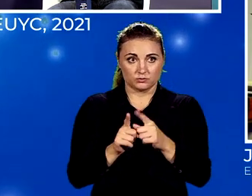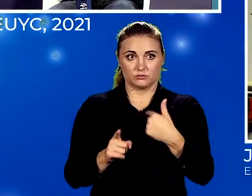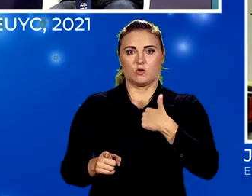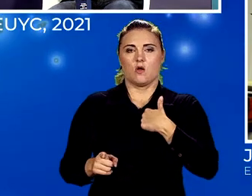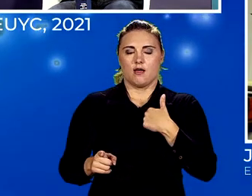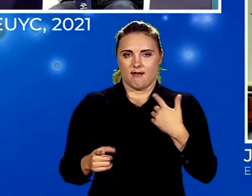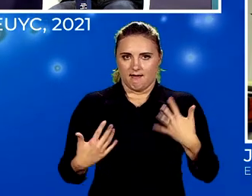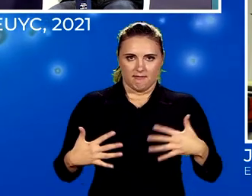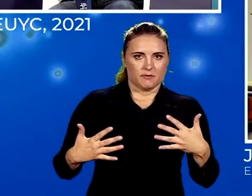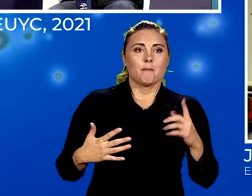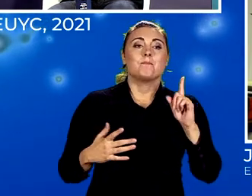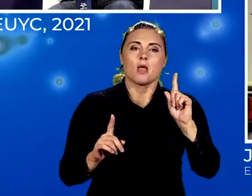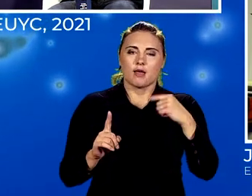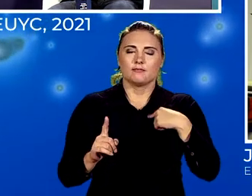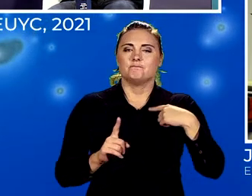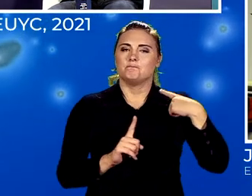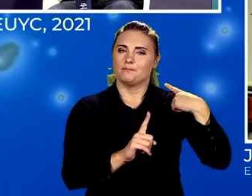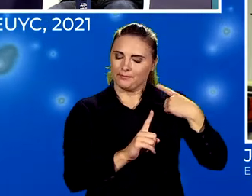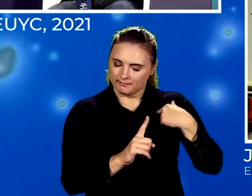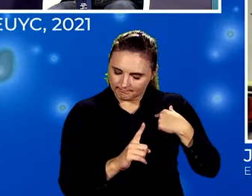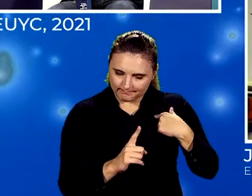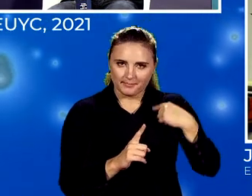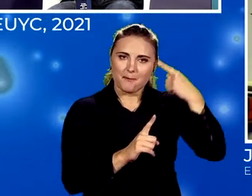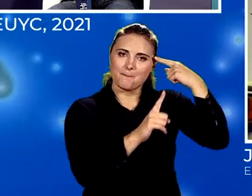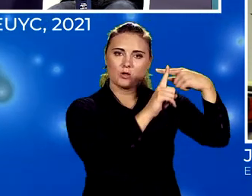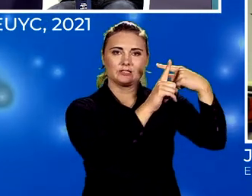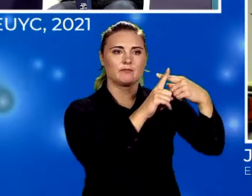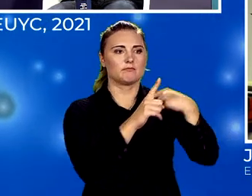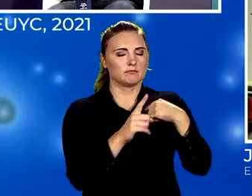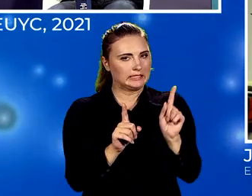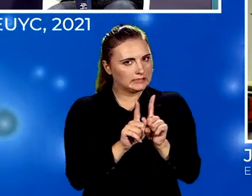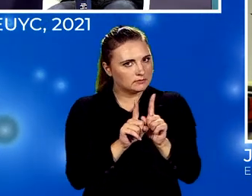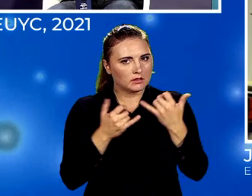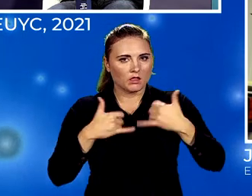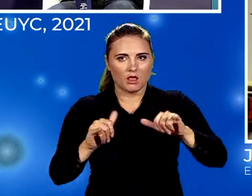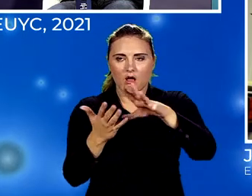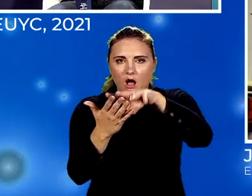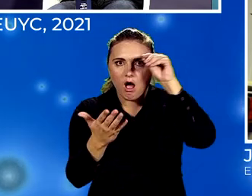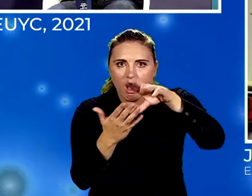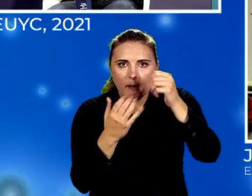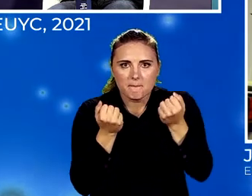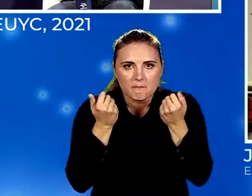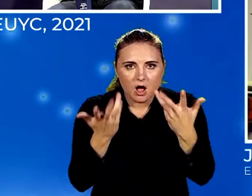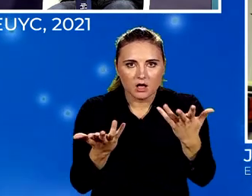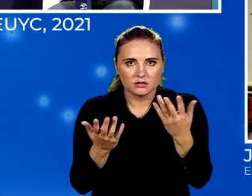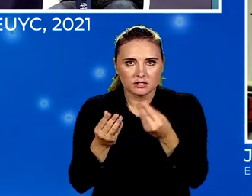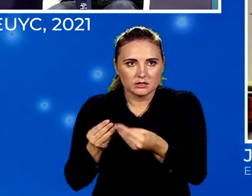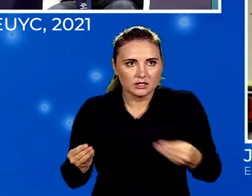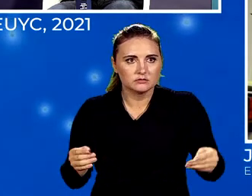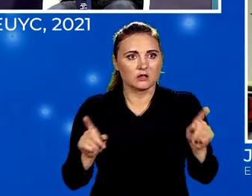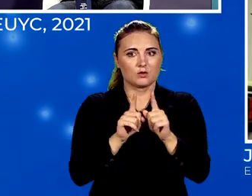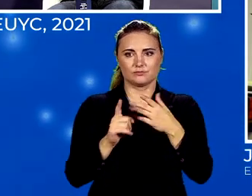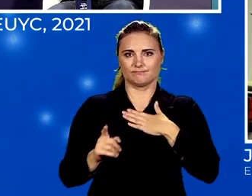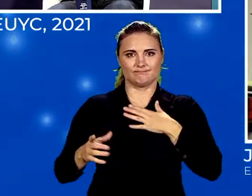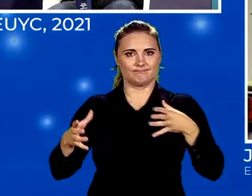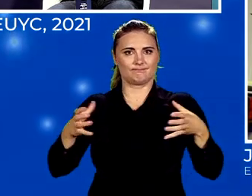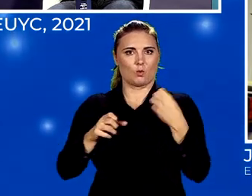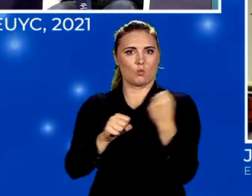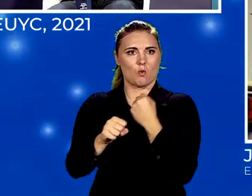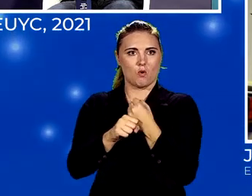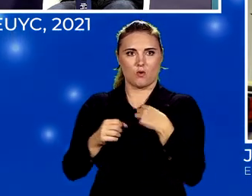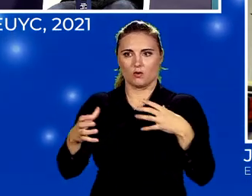optimistic that we learned a lot out of pandemic, as my colleagues already said, that we also found new ways